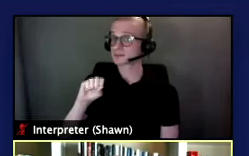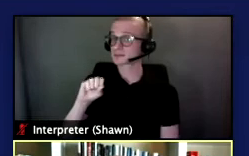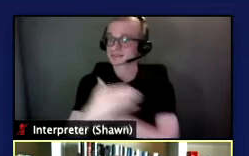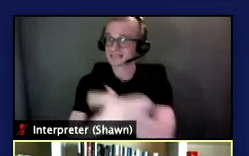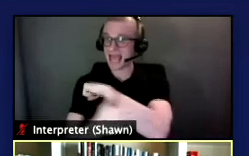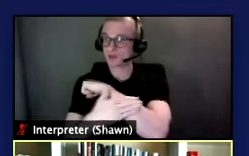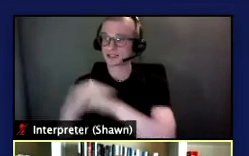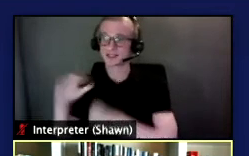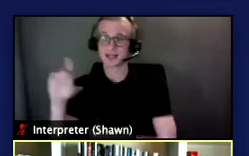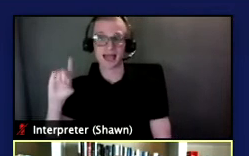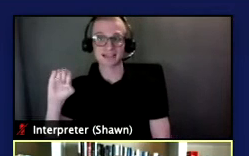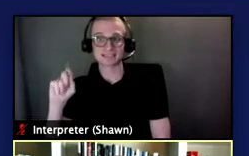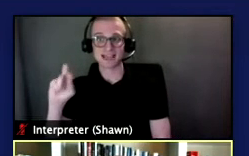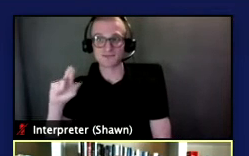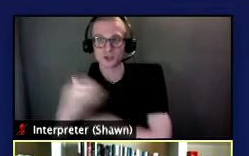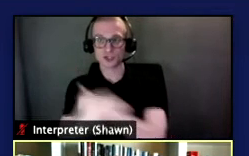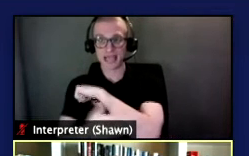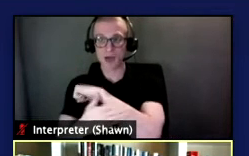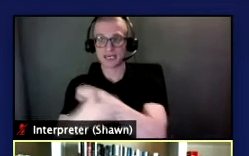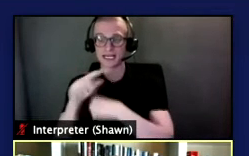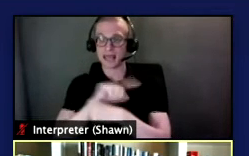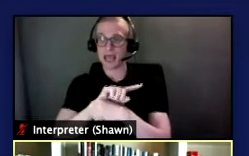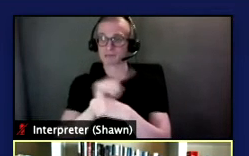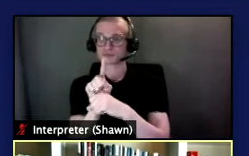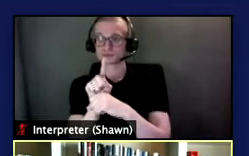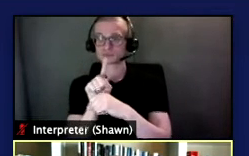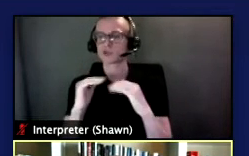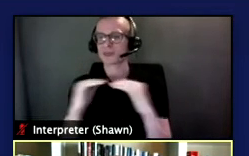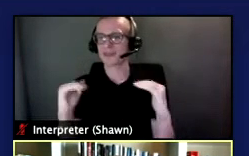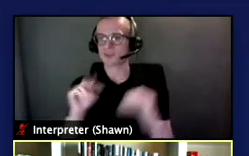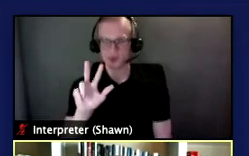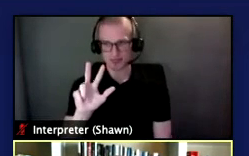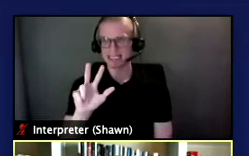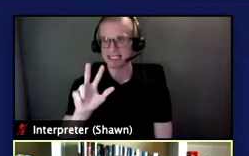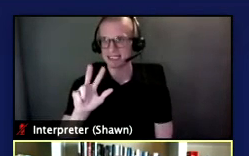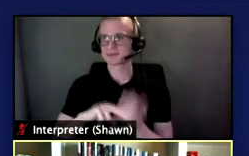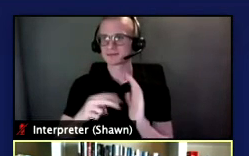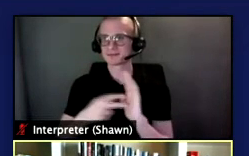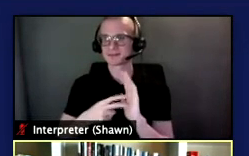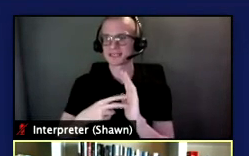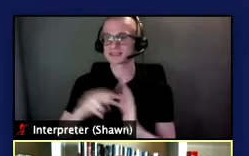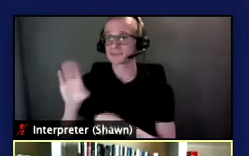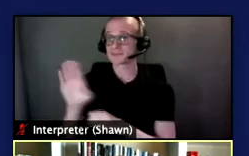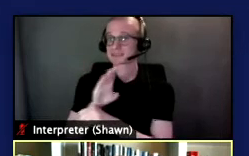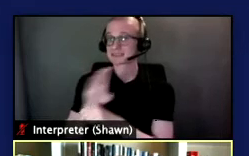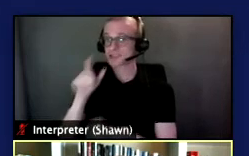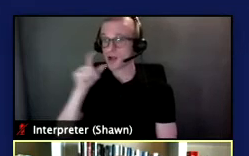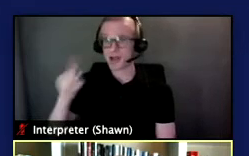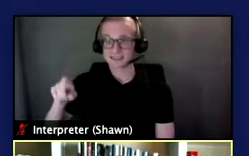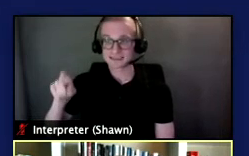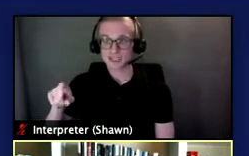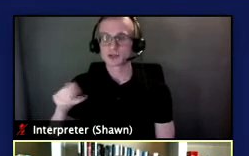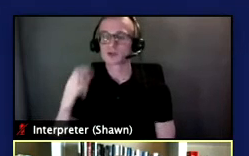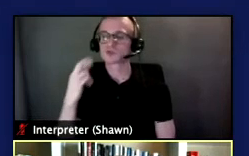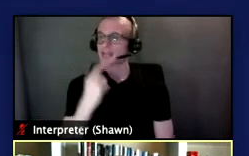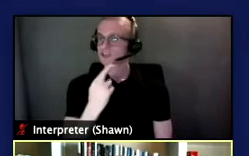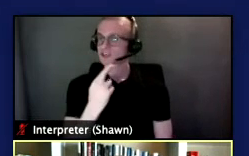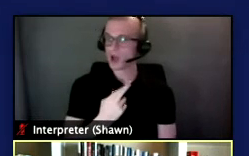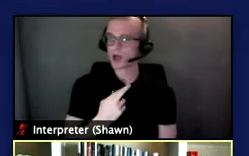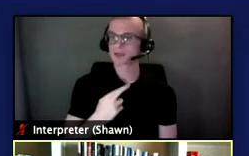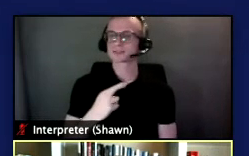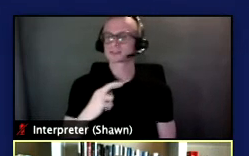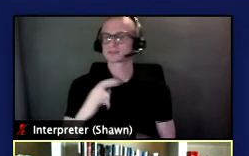to the level 3, in which non-essential businesses, restaurants, houses of worship were all limited to